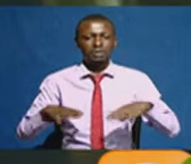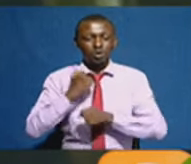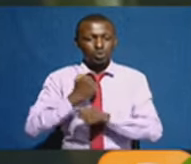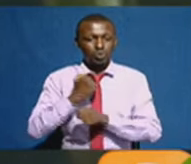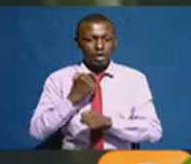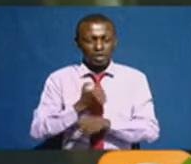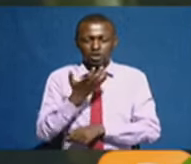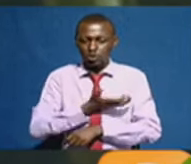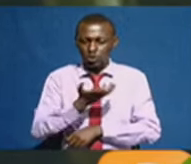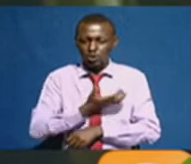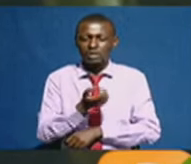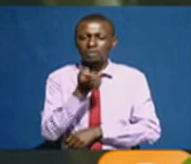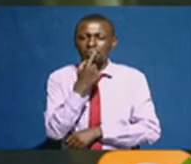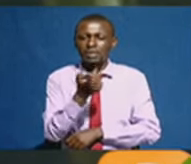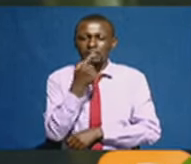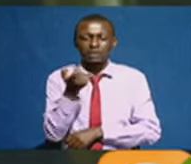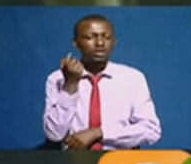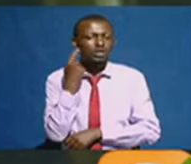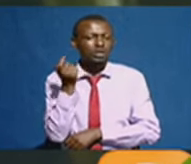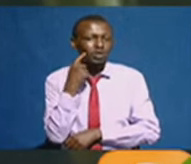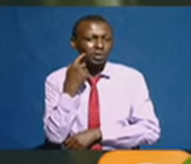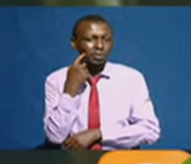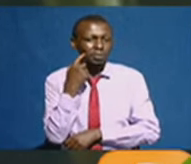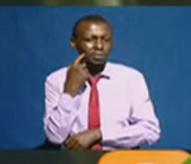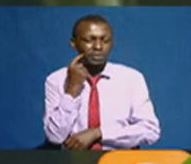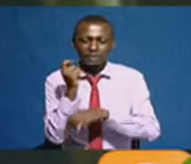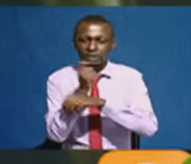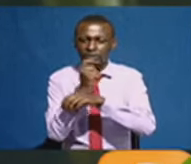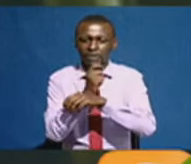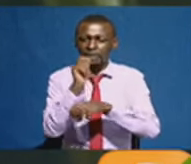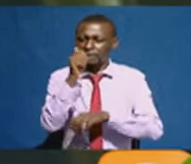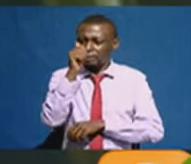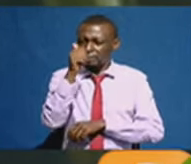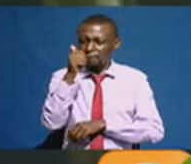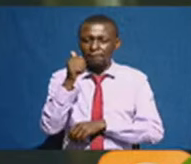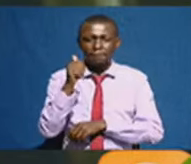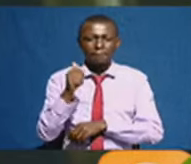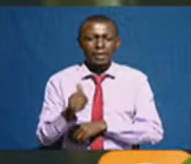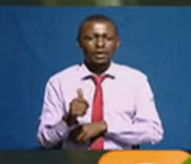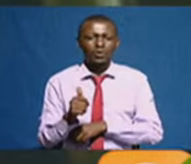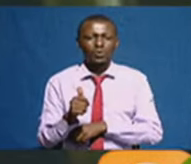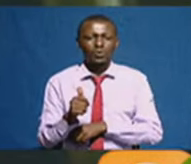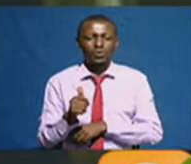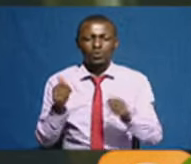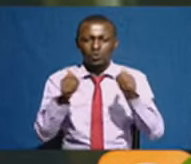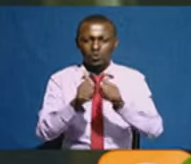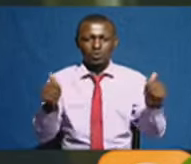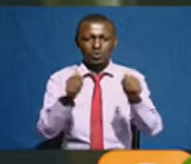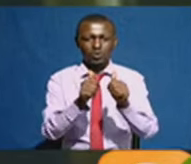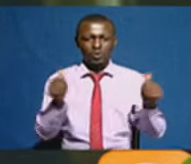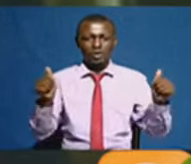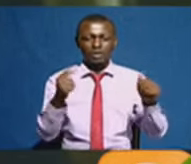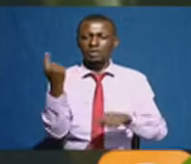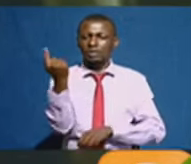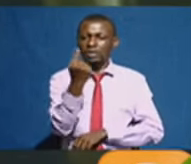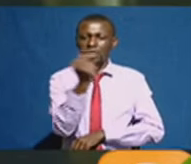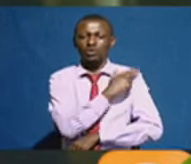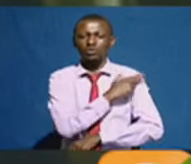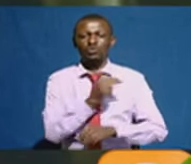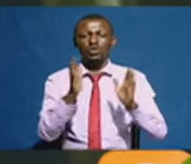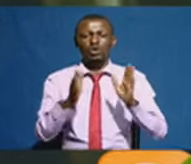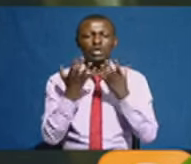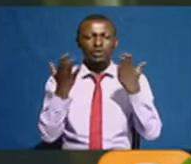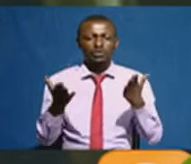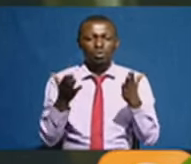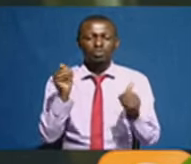those drugstores, they're not necessarily trained to prescribe. In any case, it is only a doctor who can prescribe. And